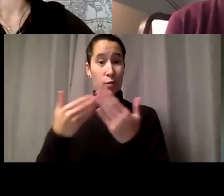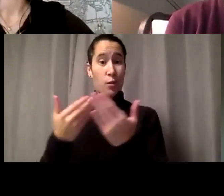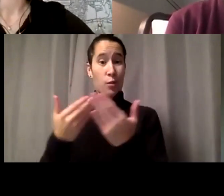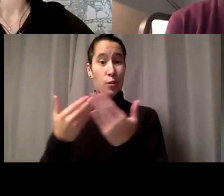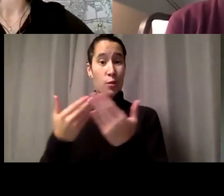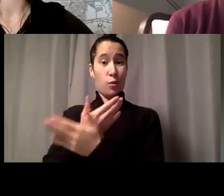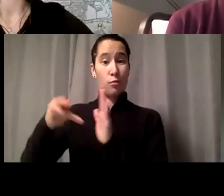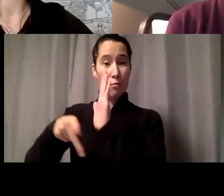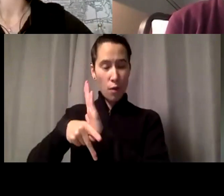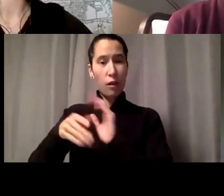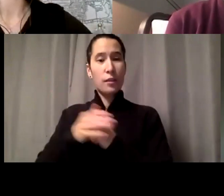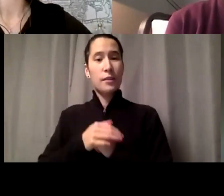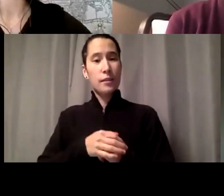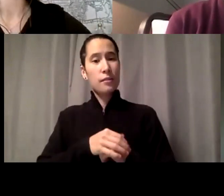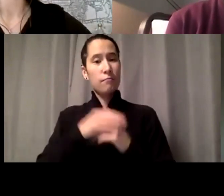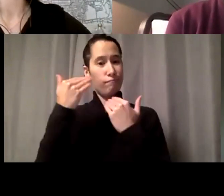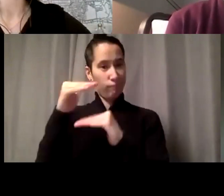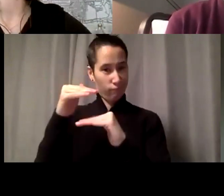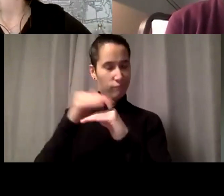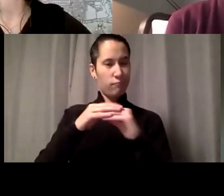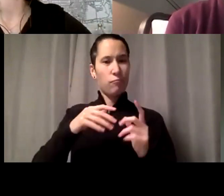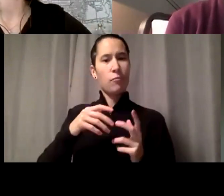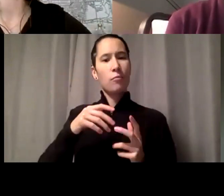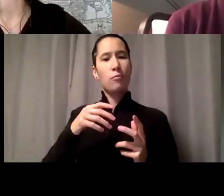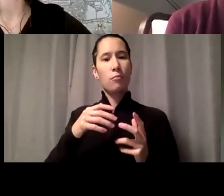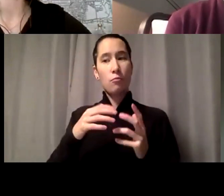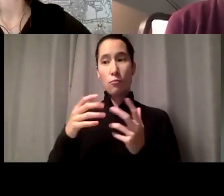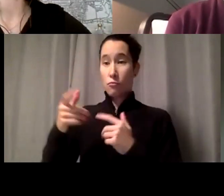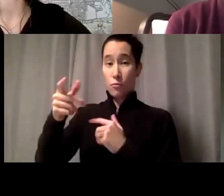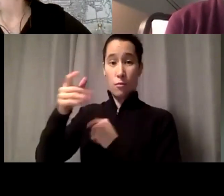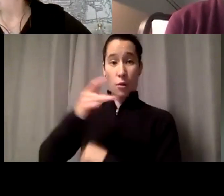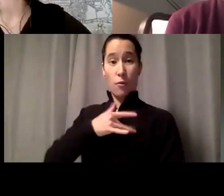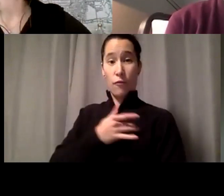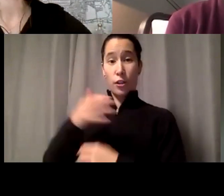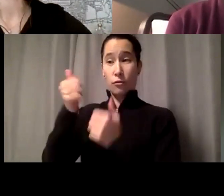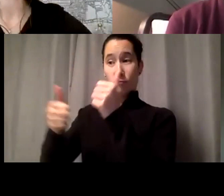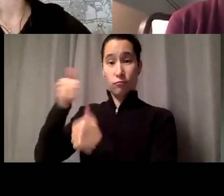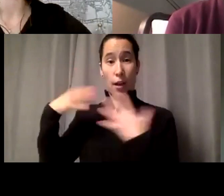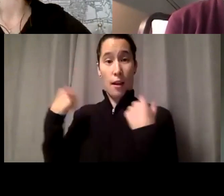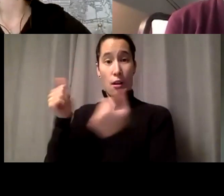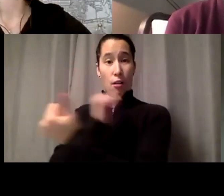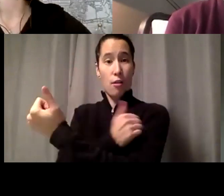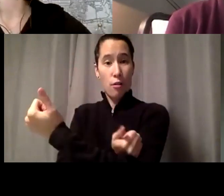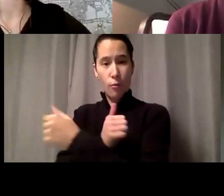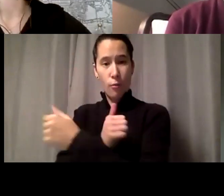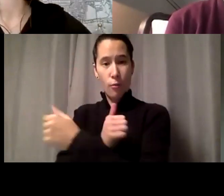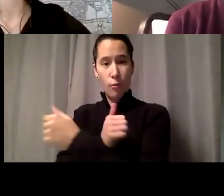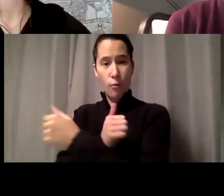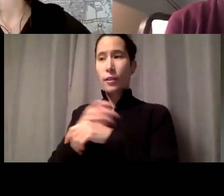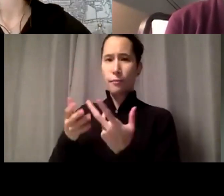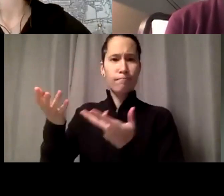the conditions that the Provincial Health Office is trying to solve for, and then present solutions for